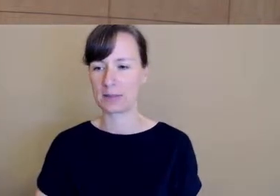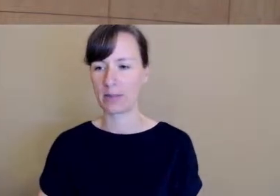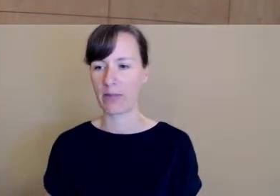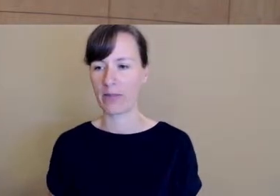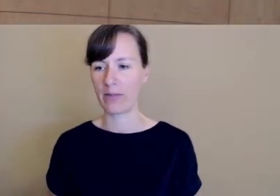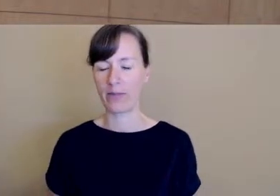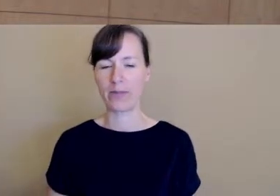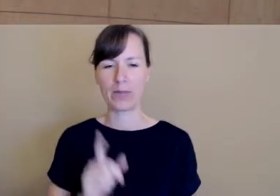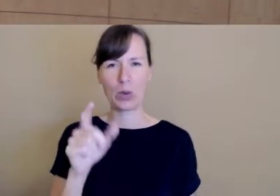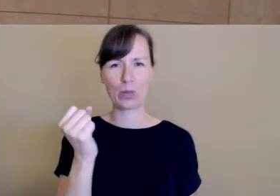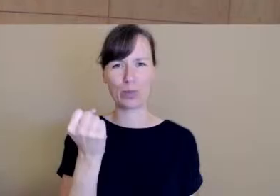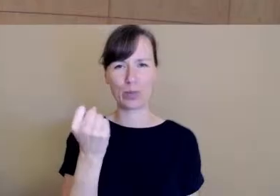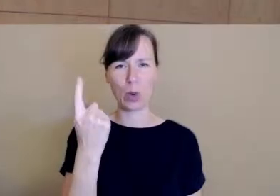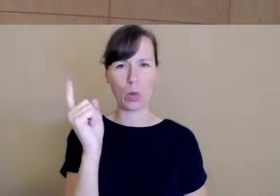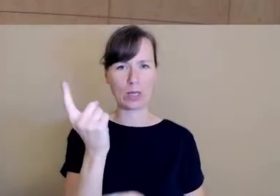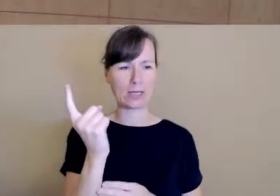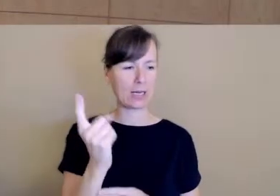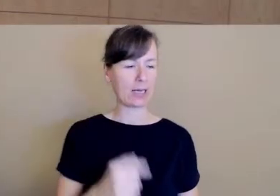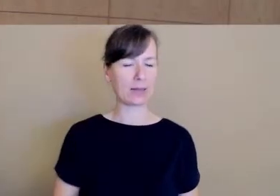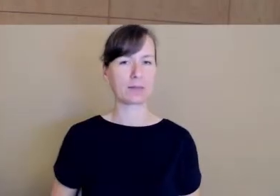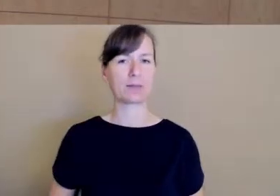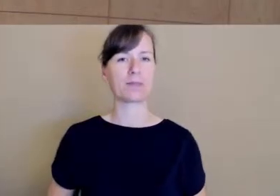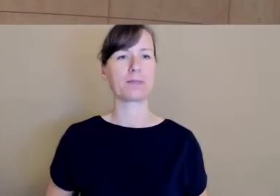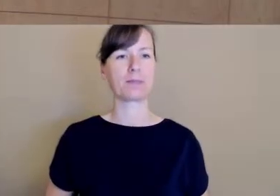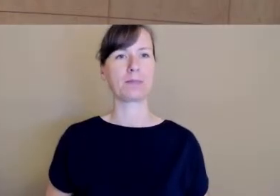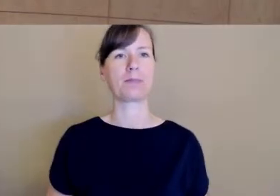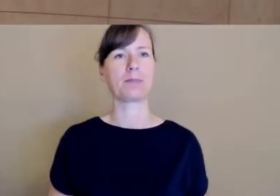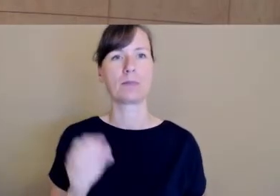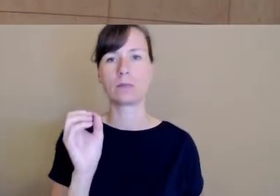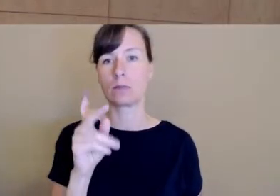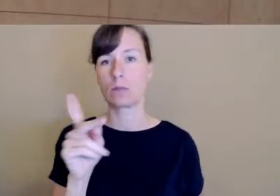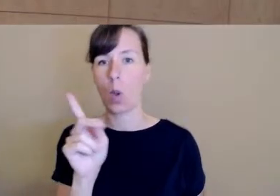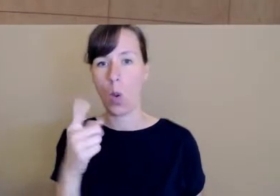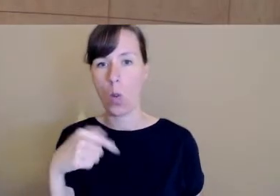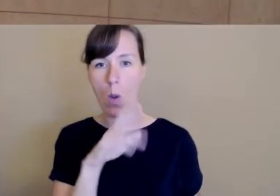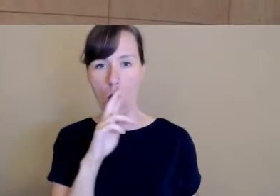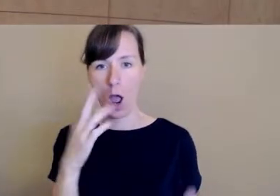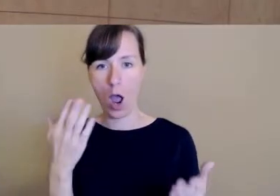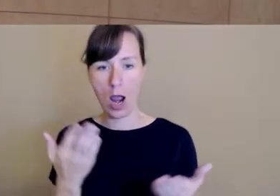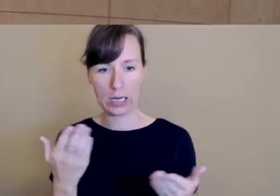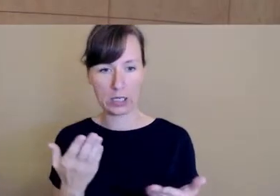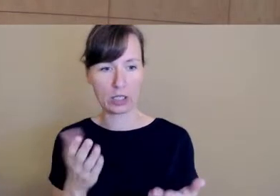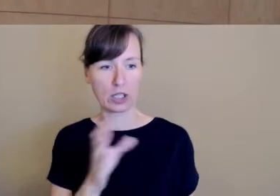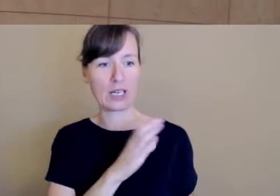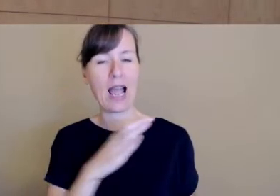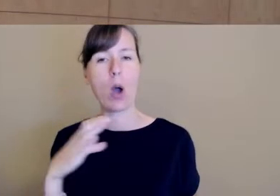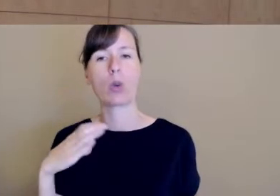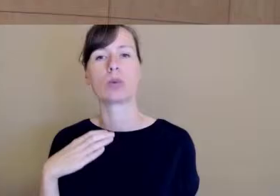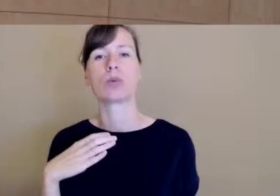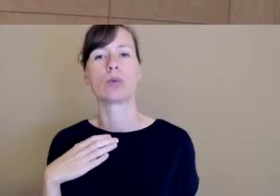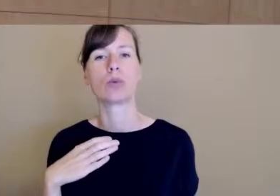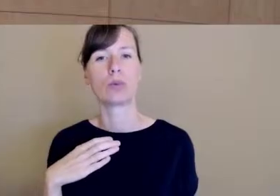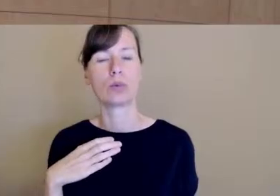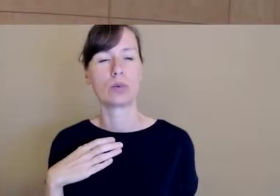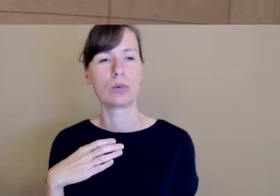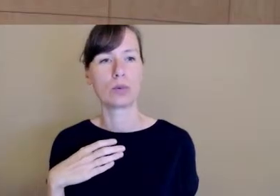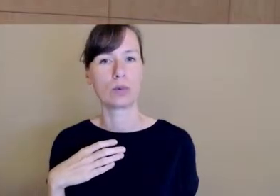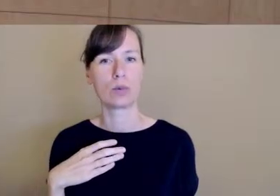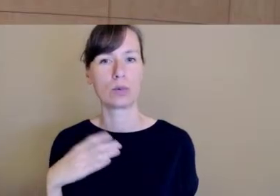Hold on one second. Okay, so where we are here, council, is that